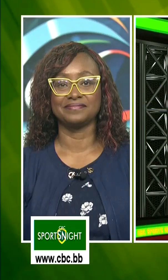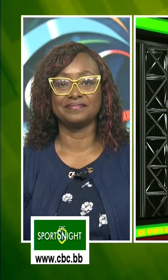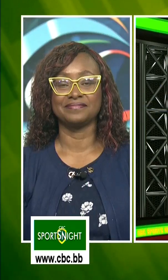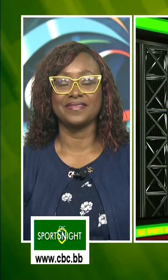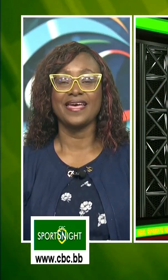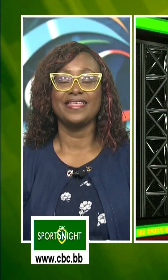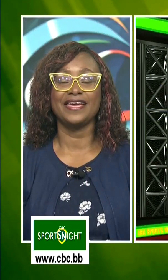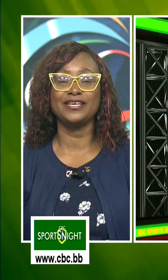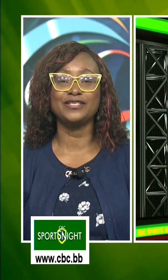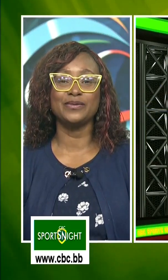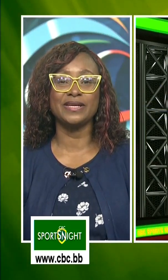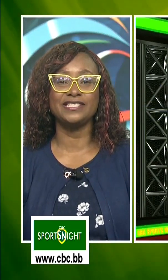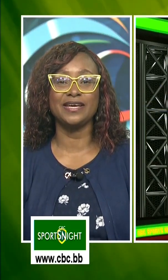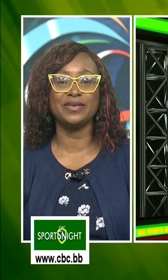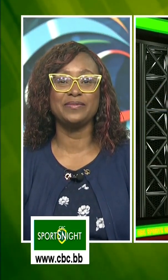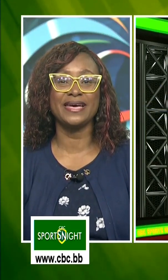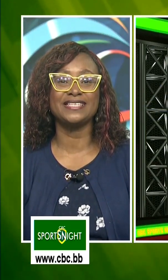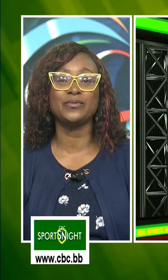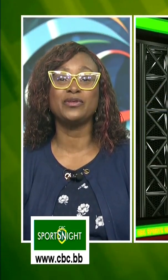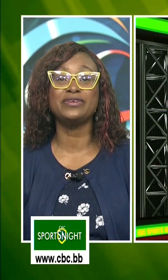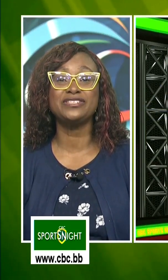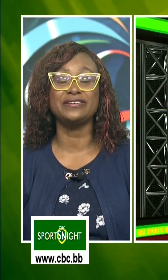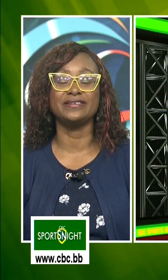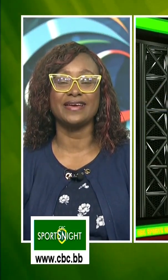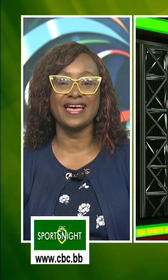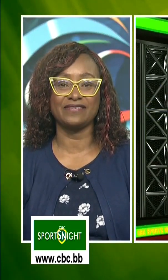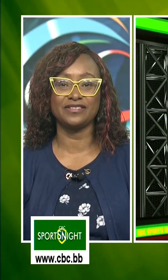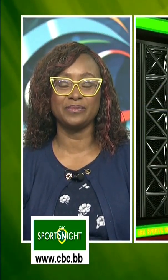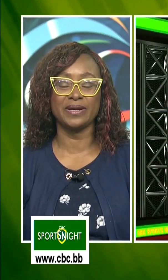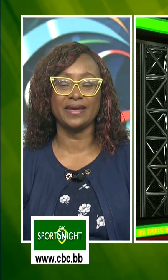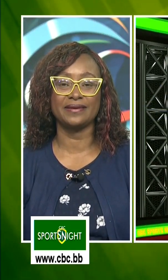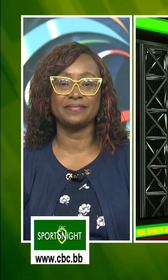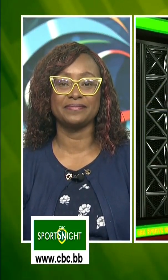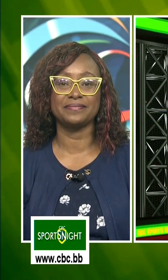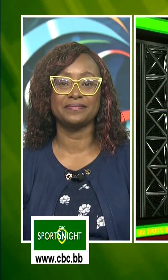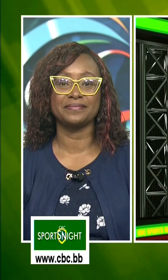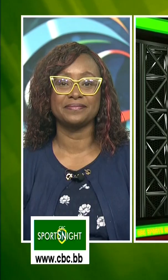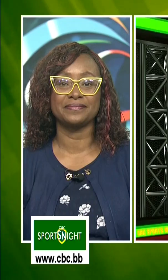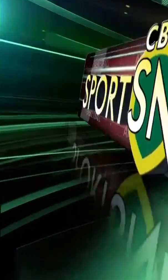it's over to you. Thank you so much, Damian Bass. We'll return after the break.